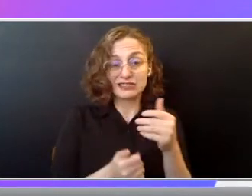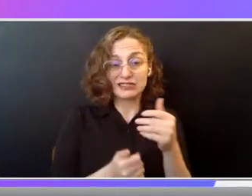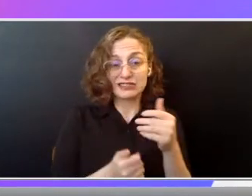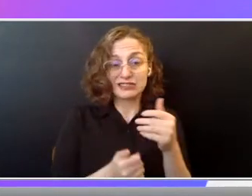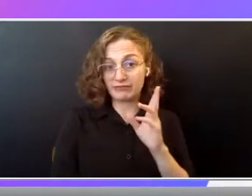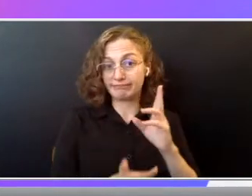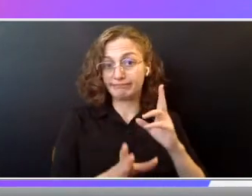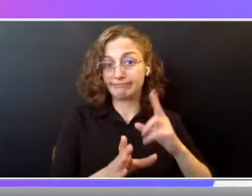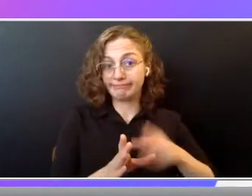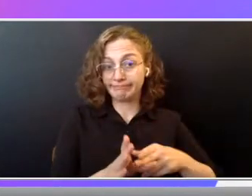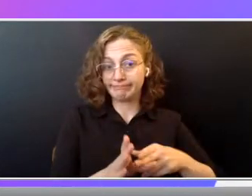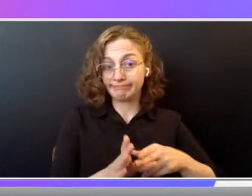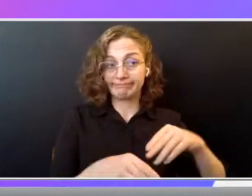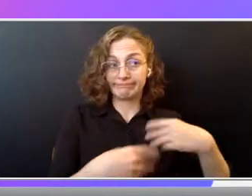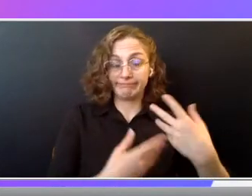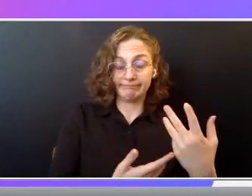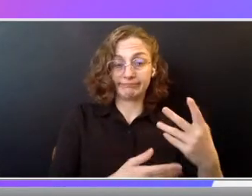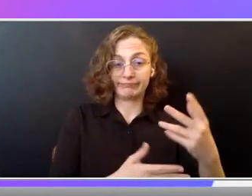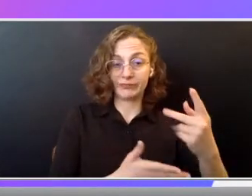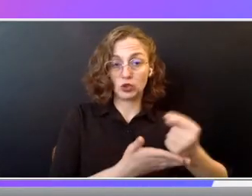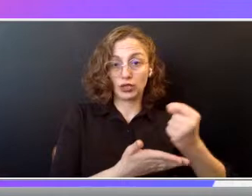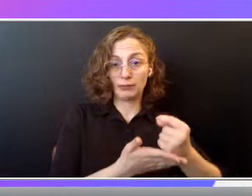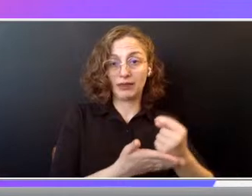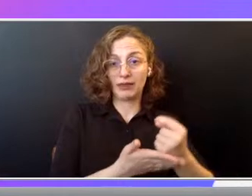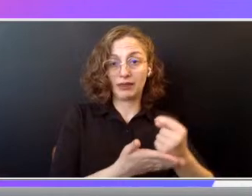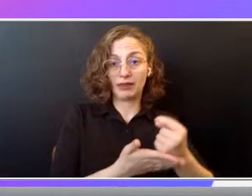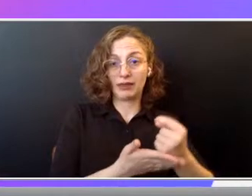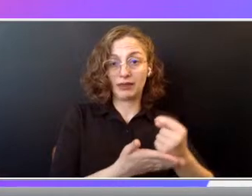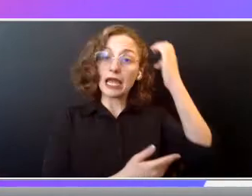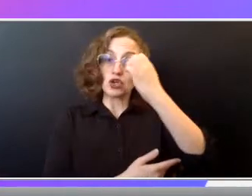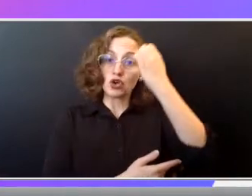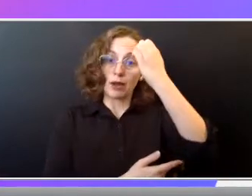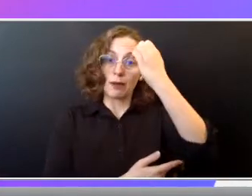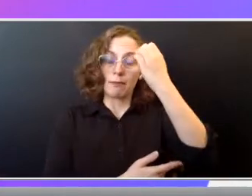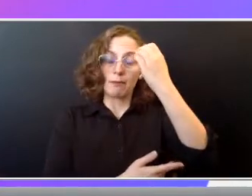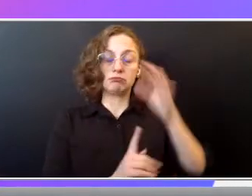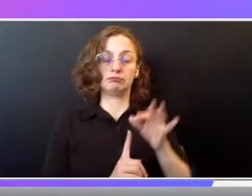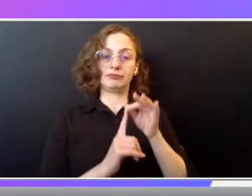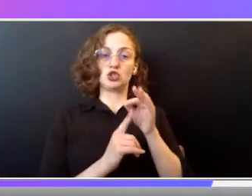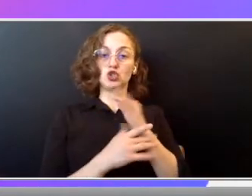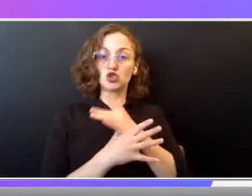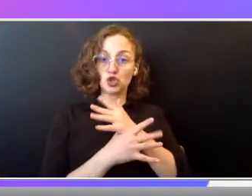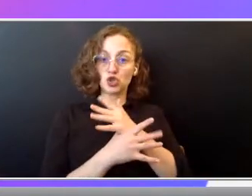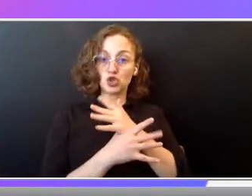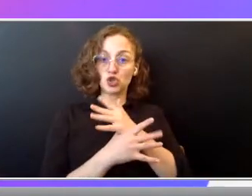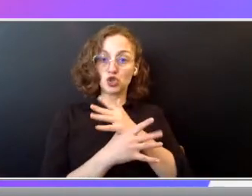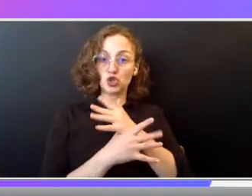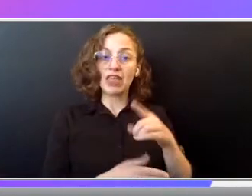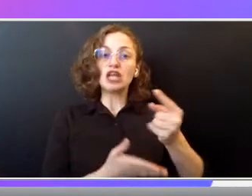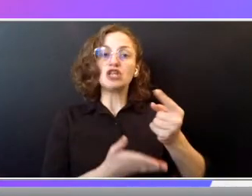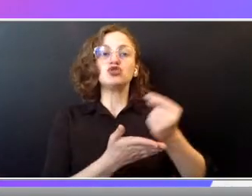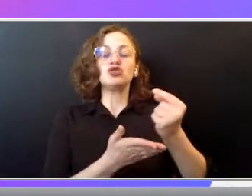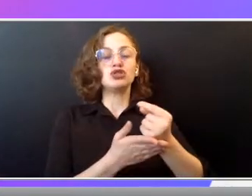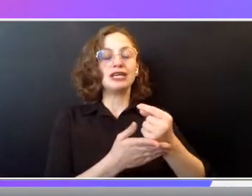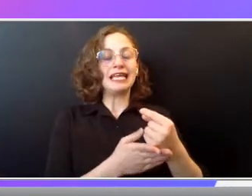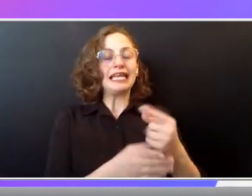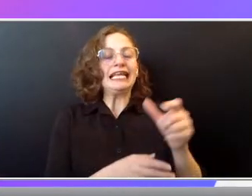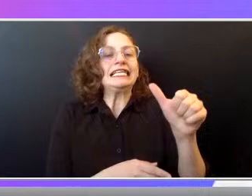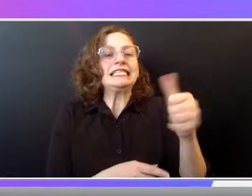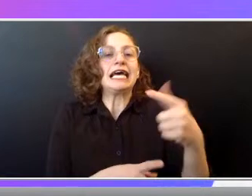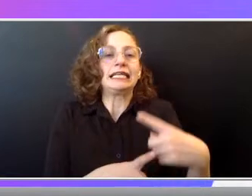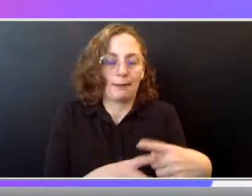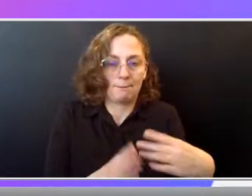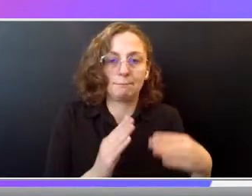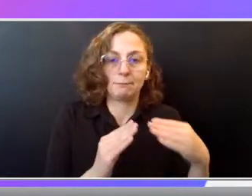Europe, particularly Germany, they treat 10 times more patients with this machine for patients like Aubrey and